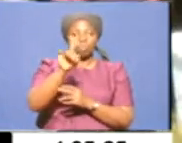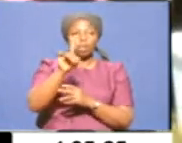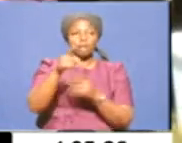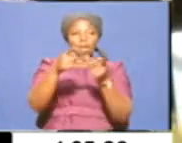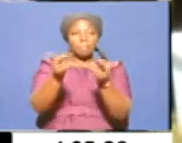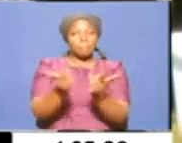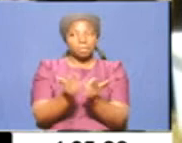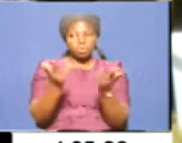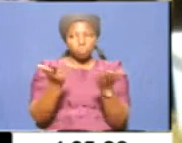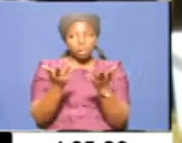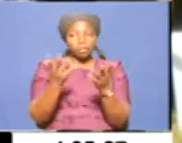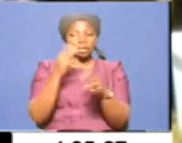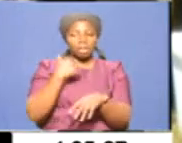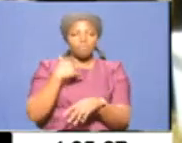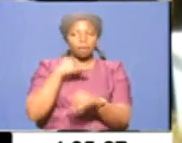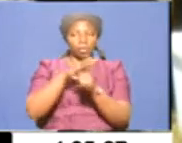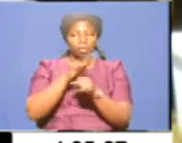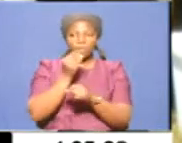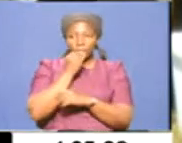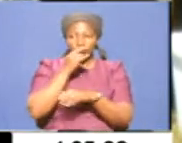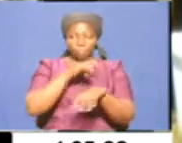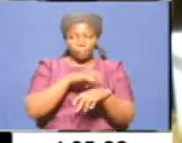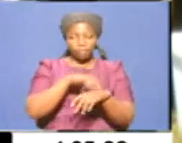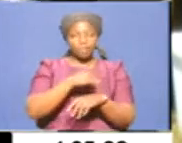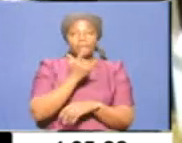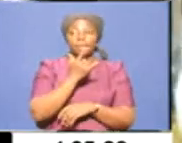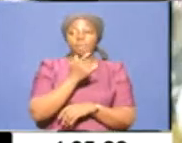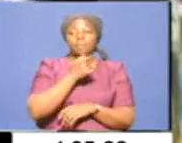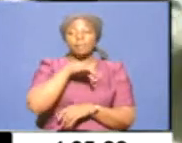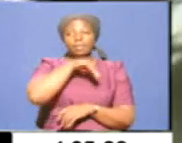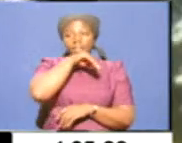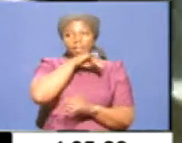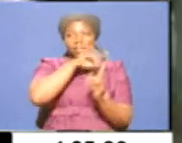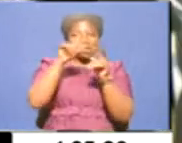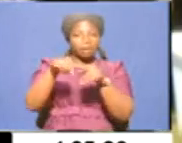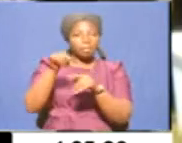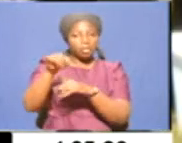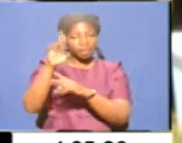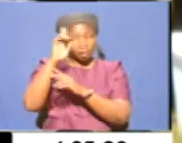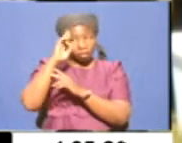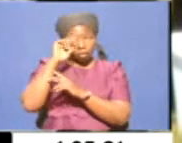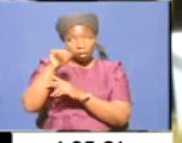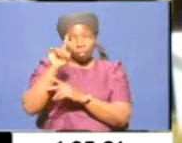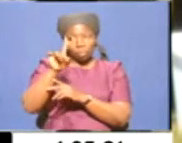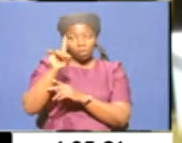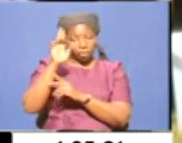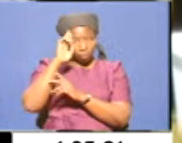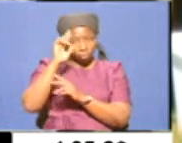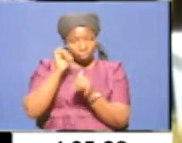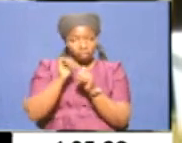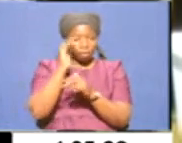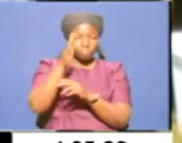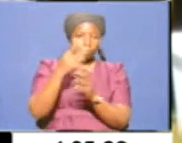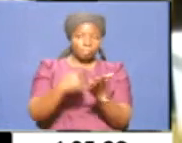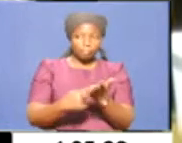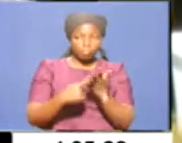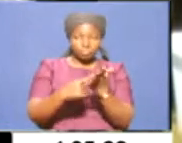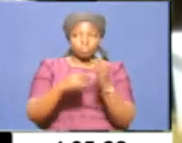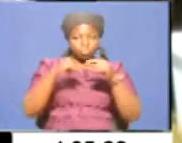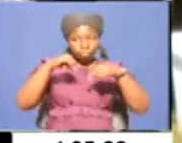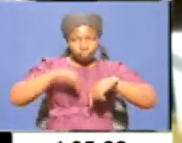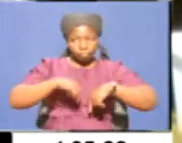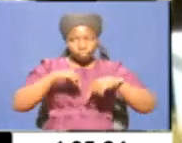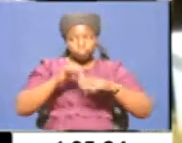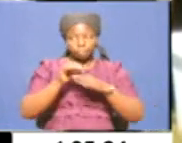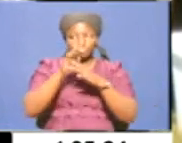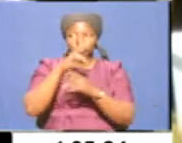and when Raila comes to this region, that is one of the reasons why he'll actually be discussing. And indeed today the leaders who have